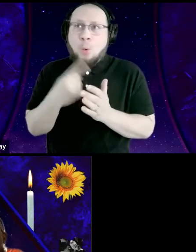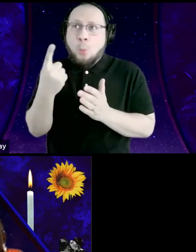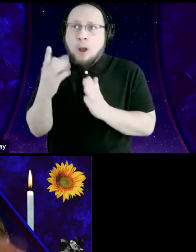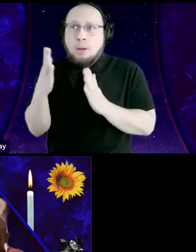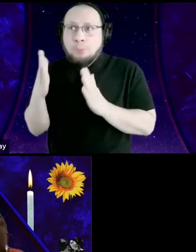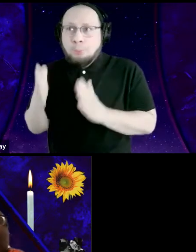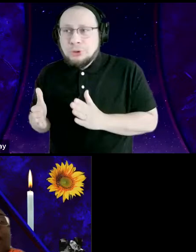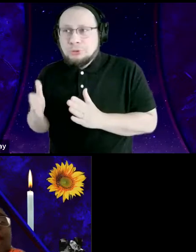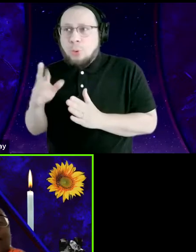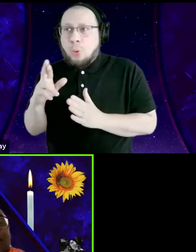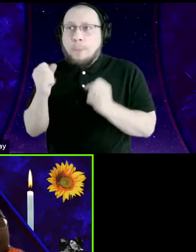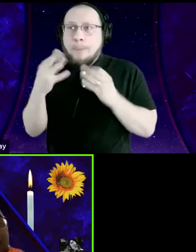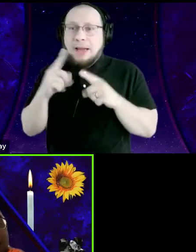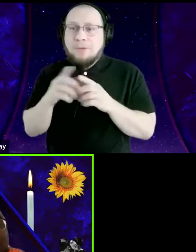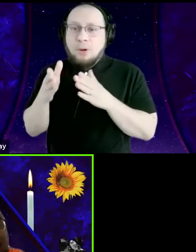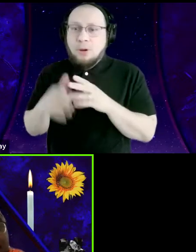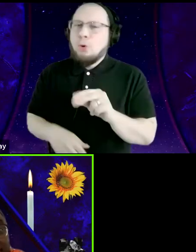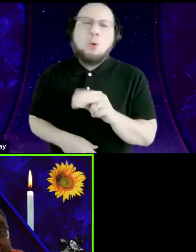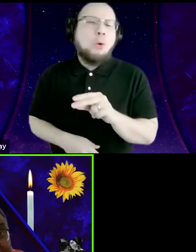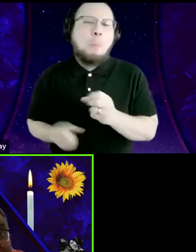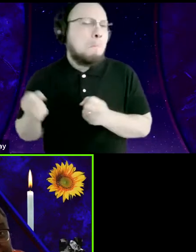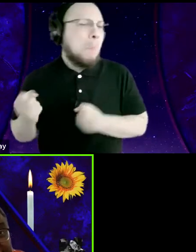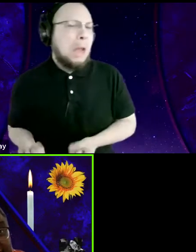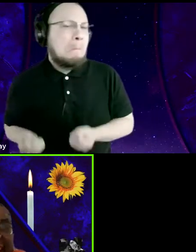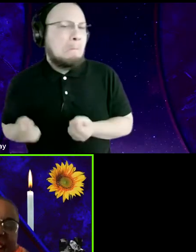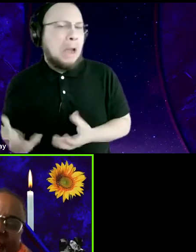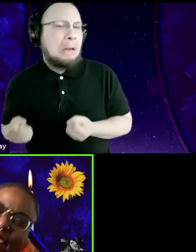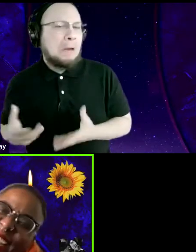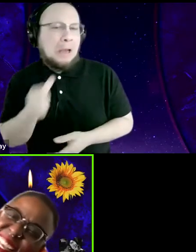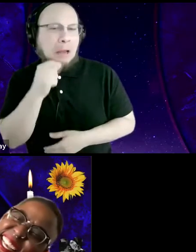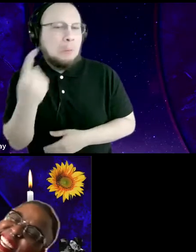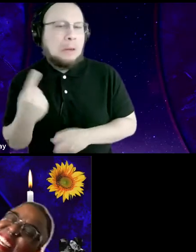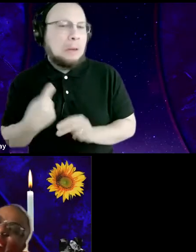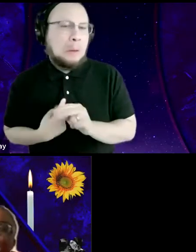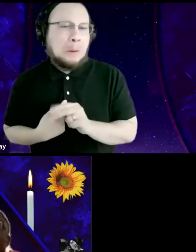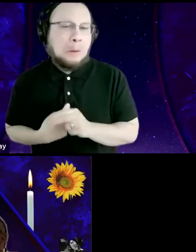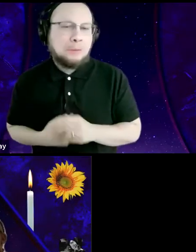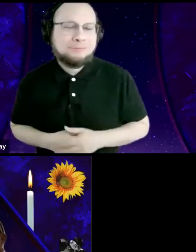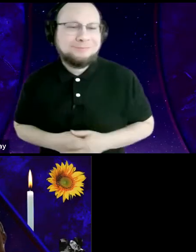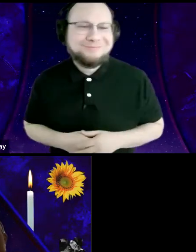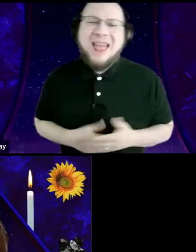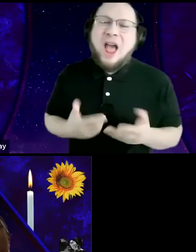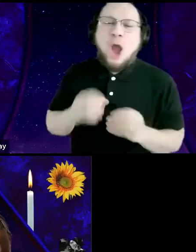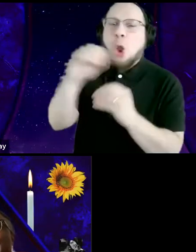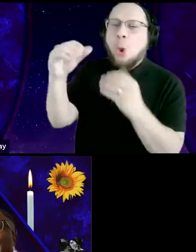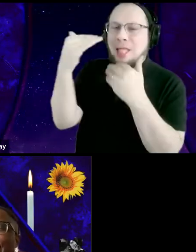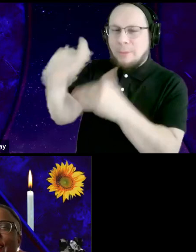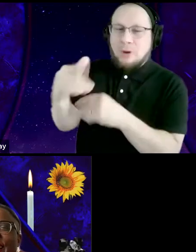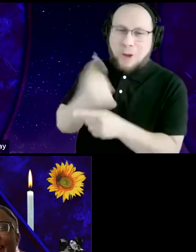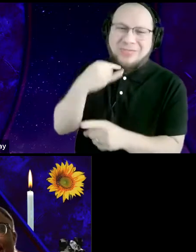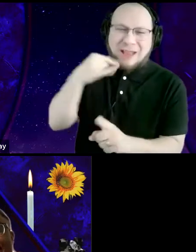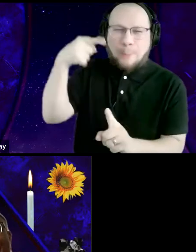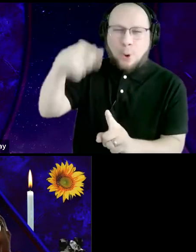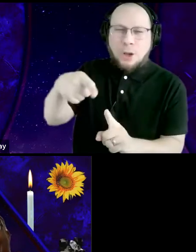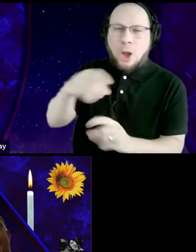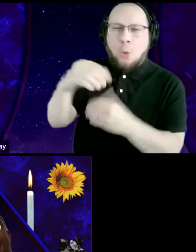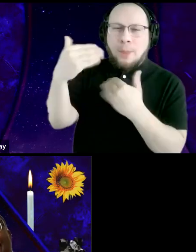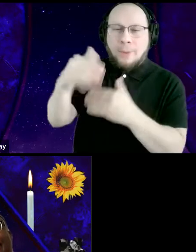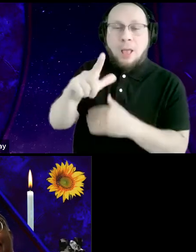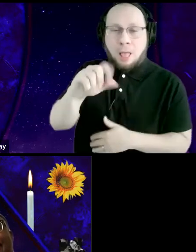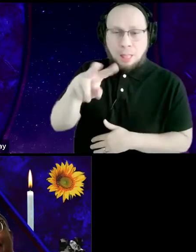many, as many as possible, as many as you, there's no limit. I think of love